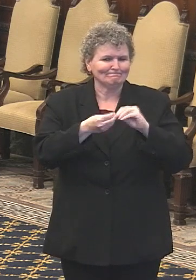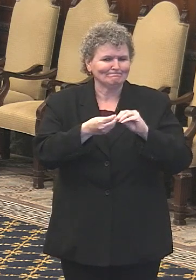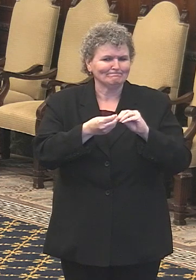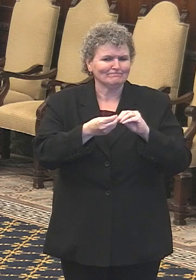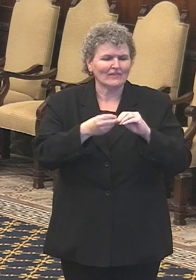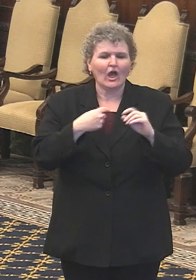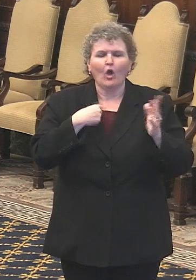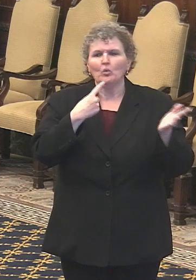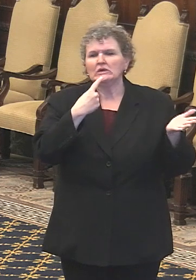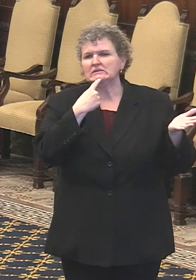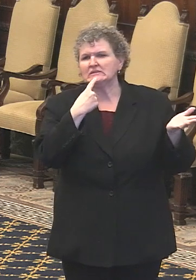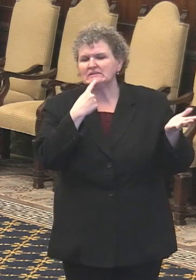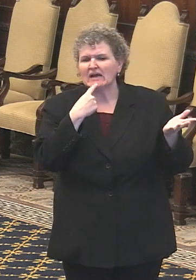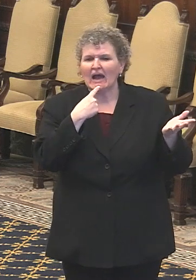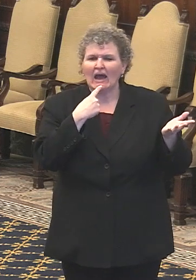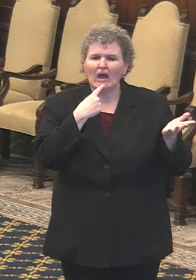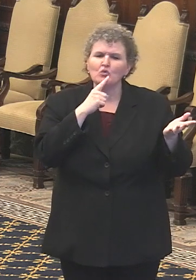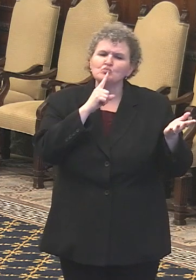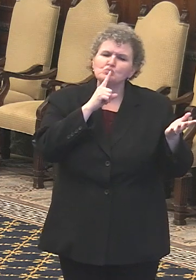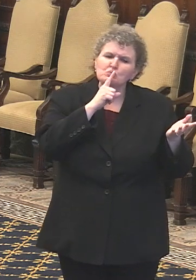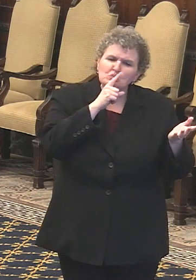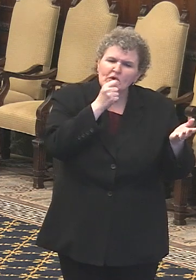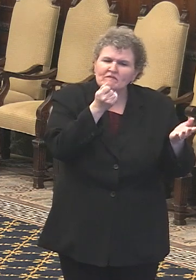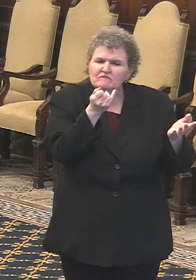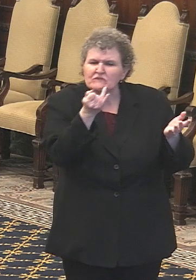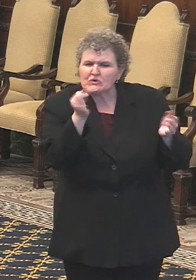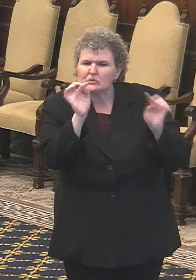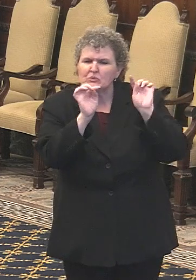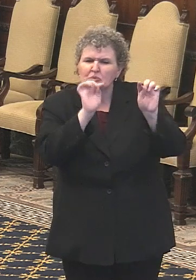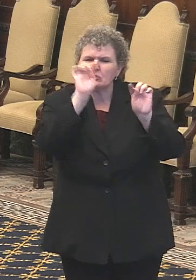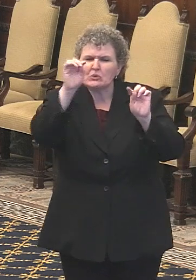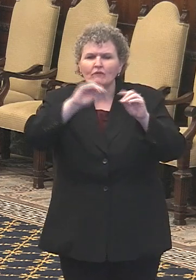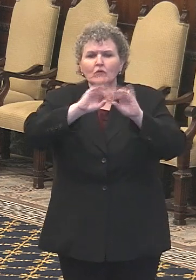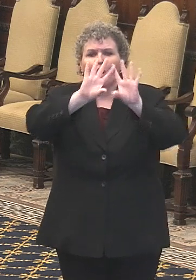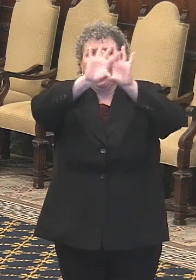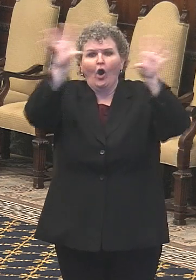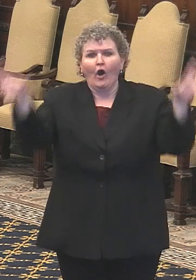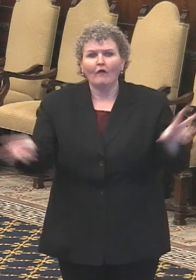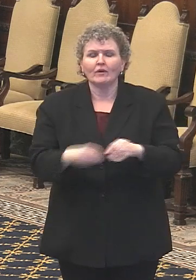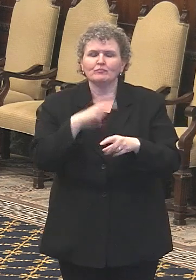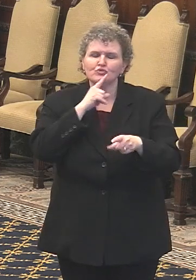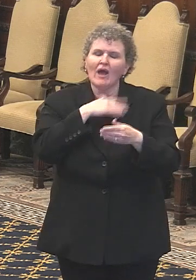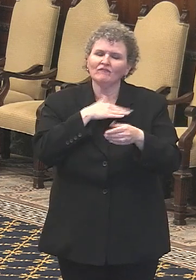city. Again, the overall, we have plenty of access to beds, but,